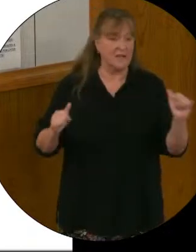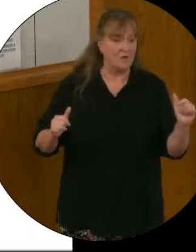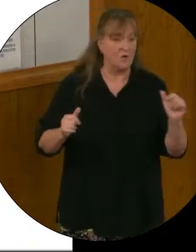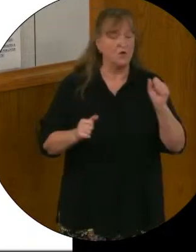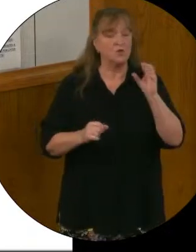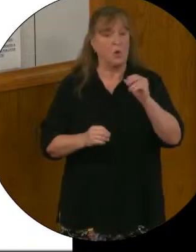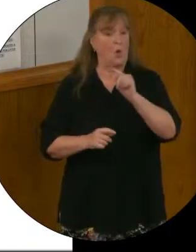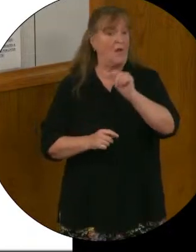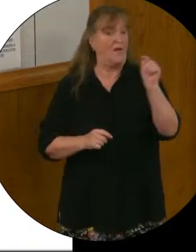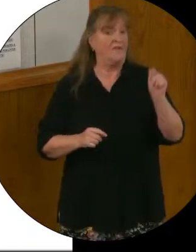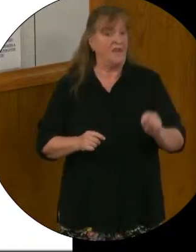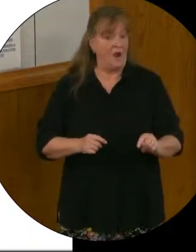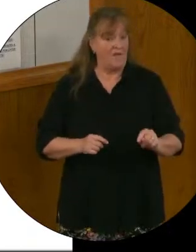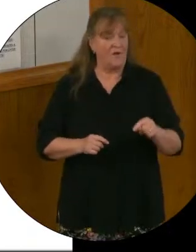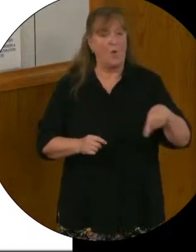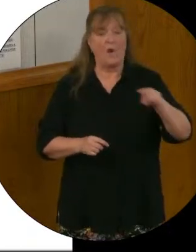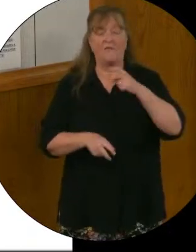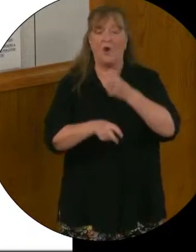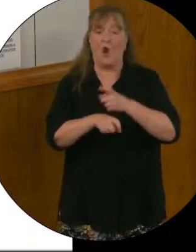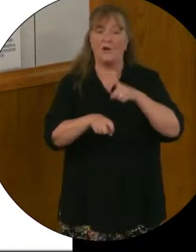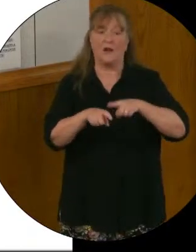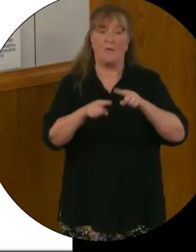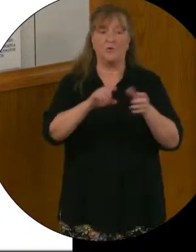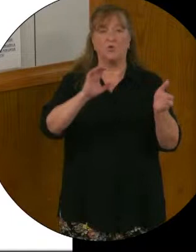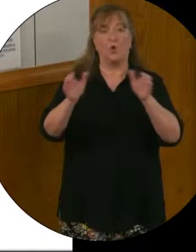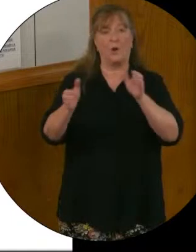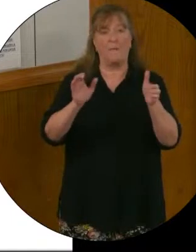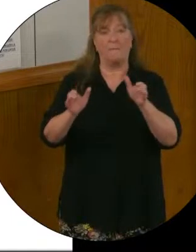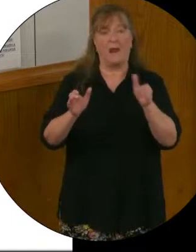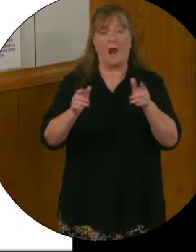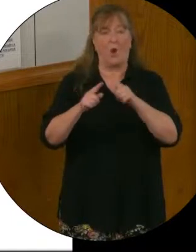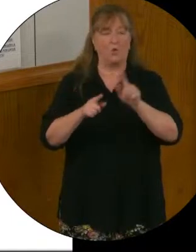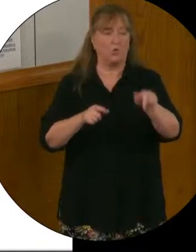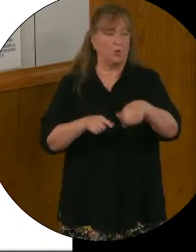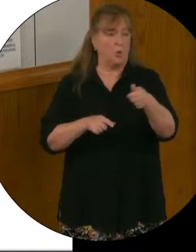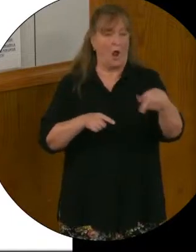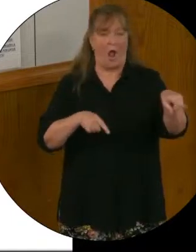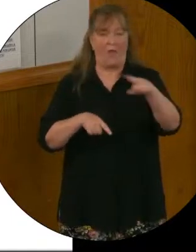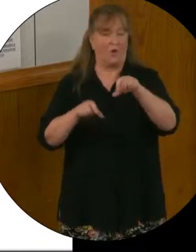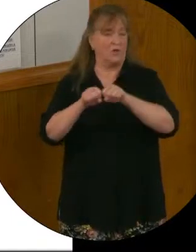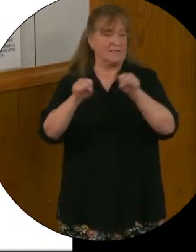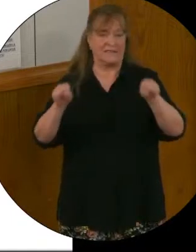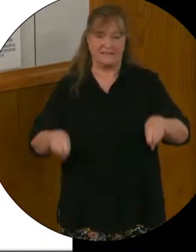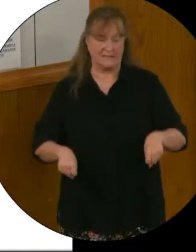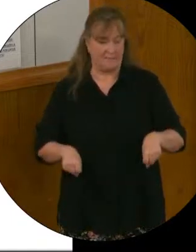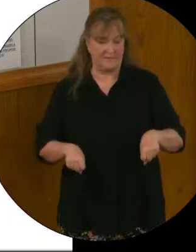So therefore, we have a hard time comparing to other systems.